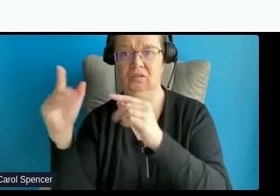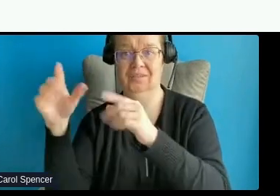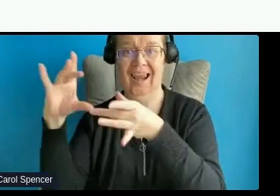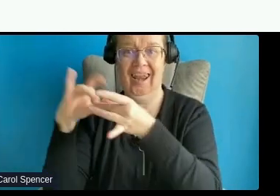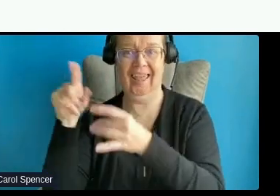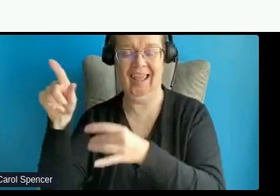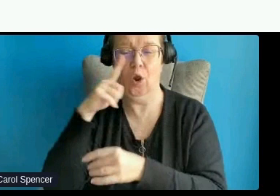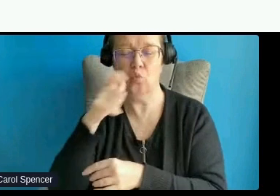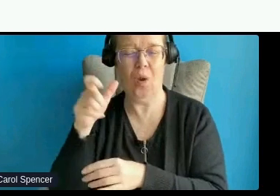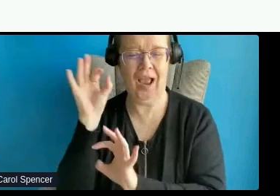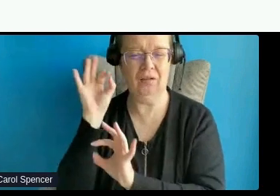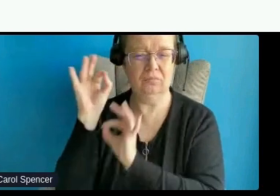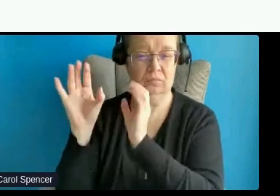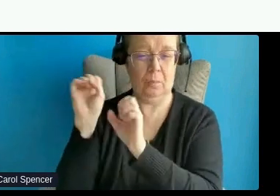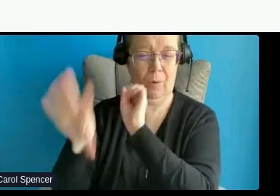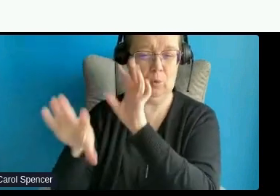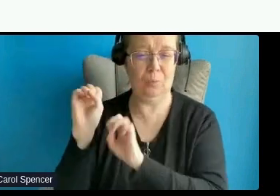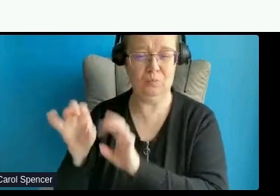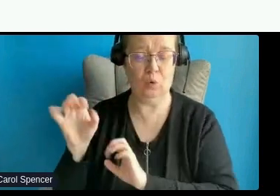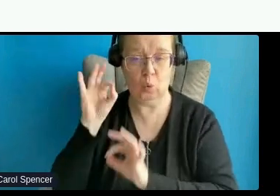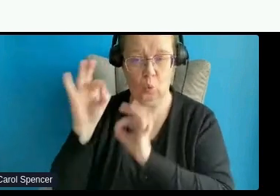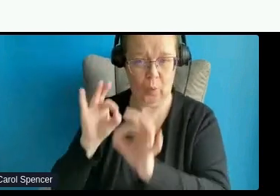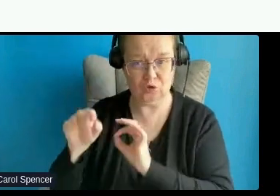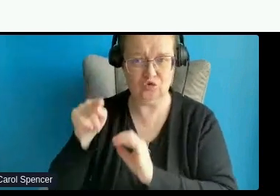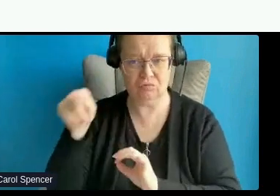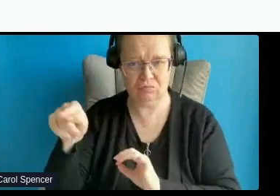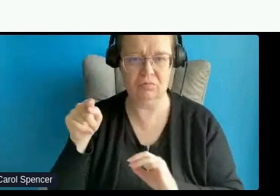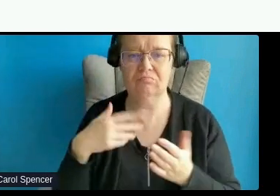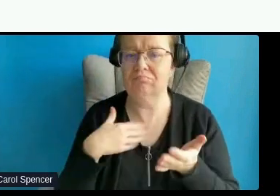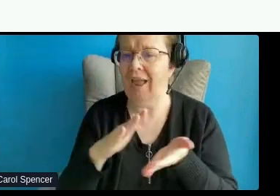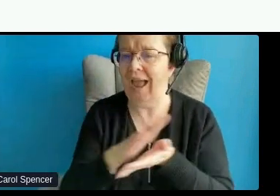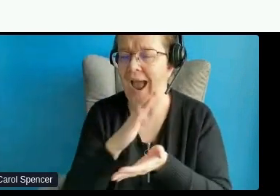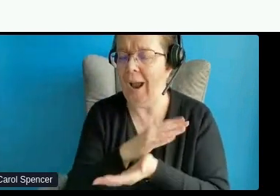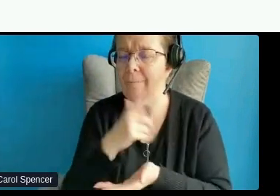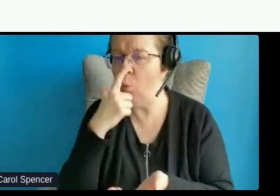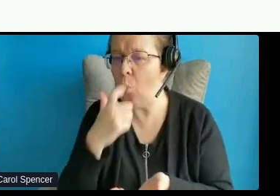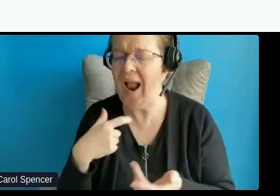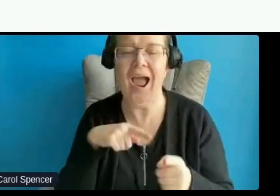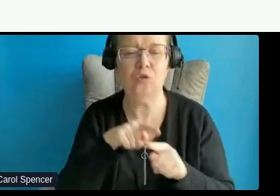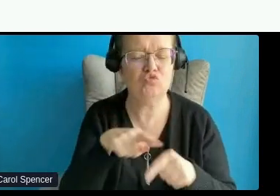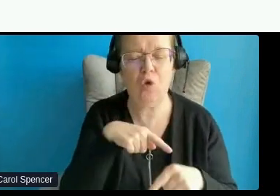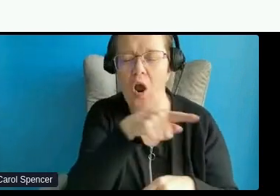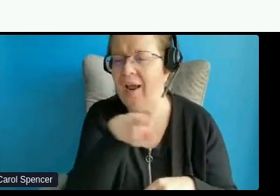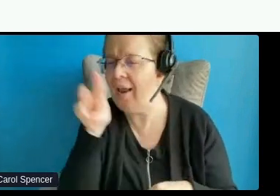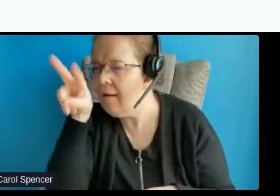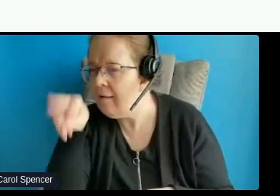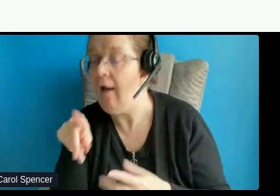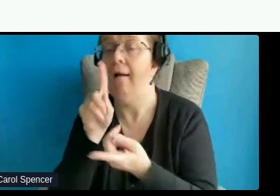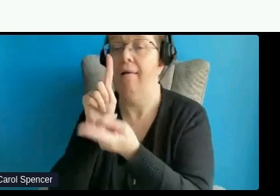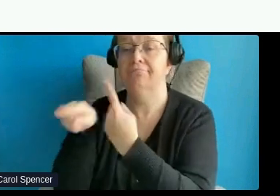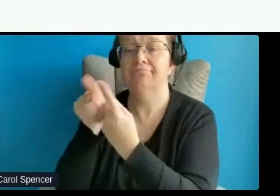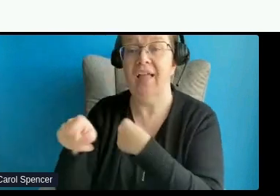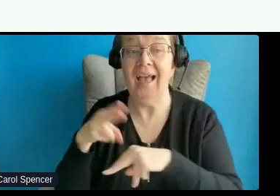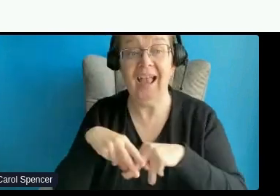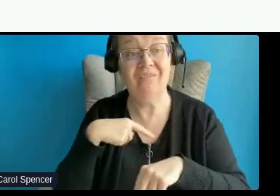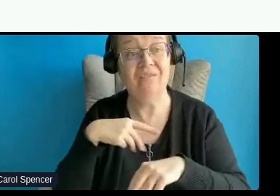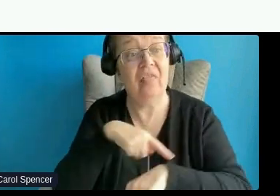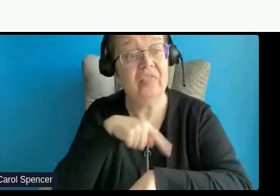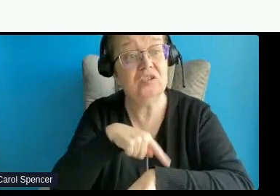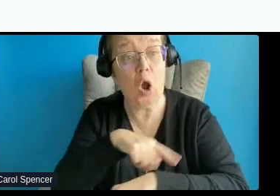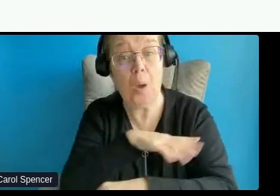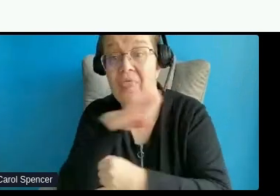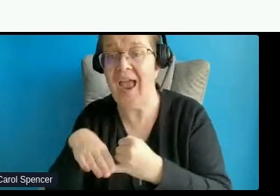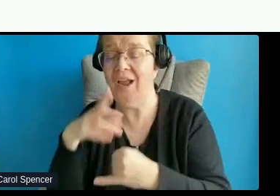do post any questions that you have for us in there, and we'll be happy to get to those either during the presentation or maybe we've got a bit of time at the end of